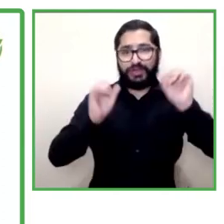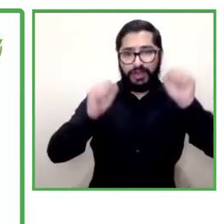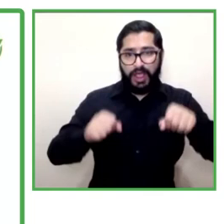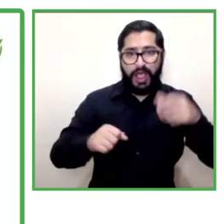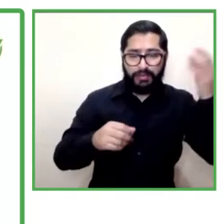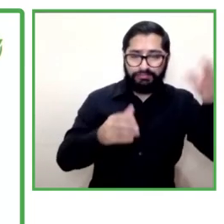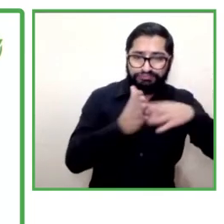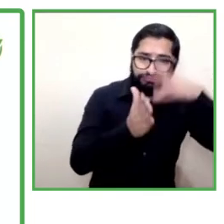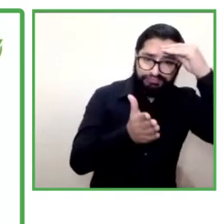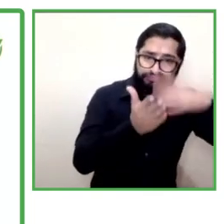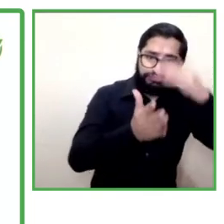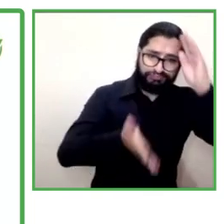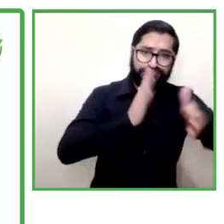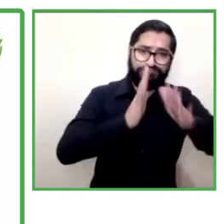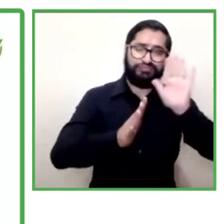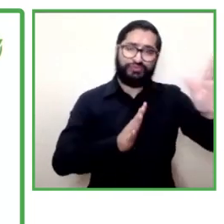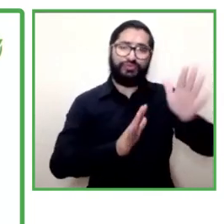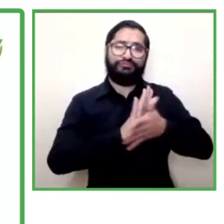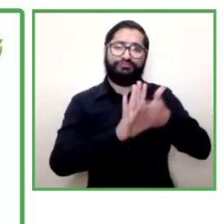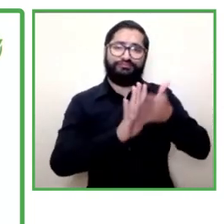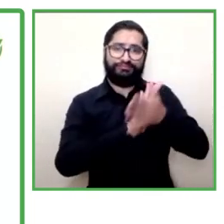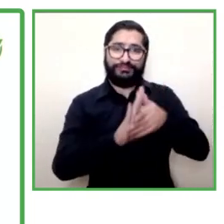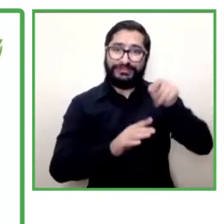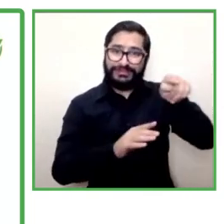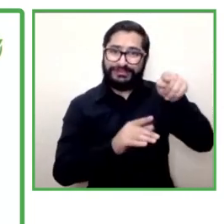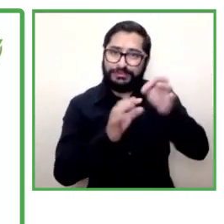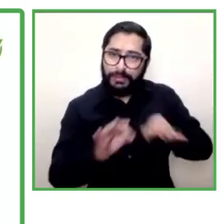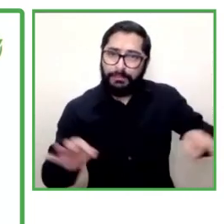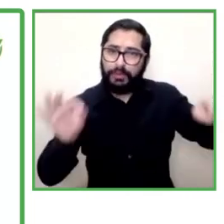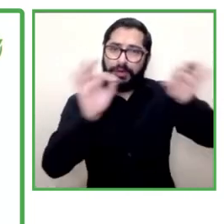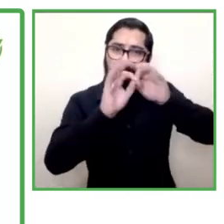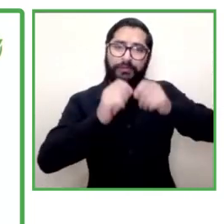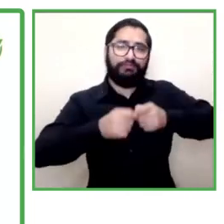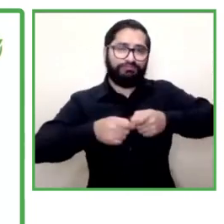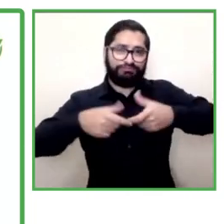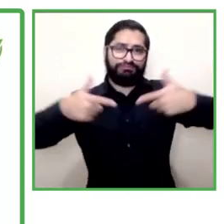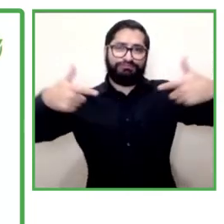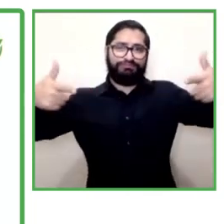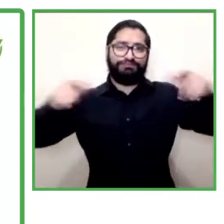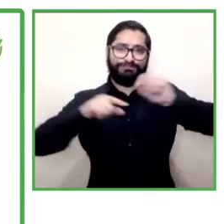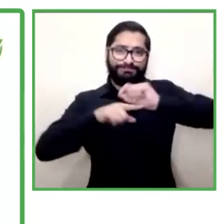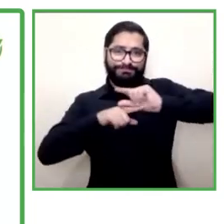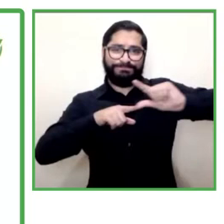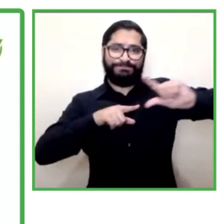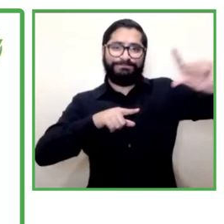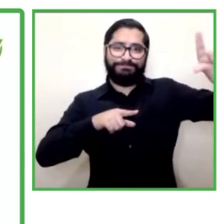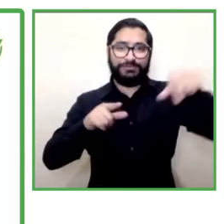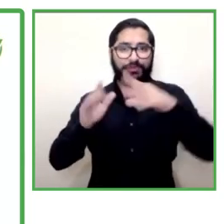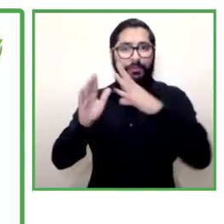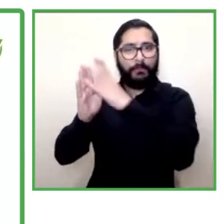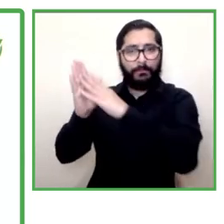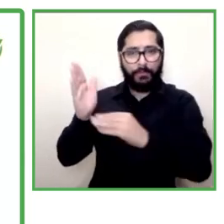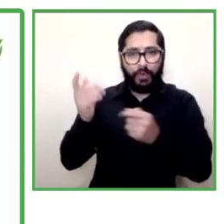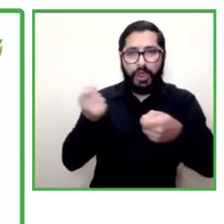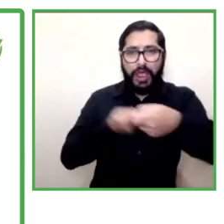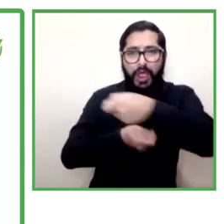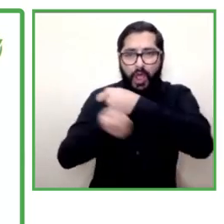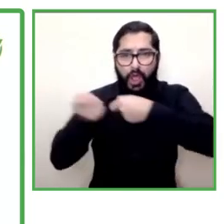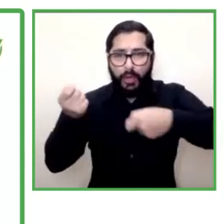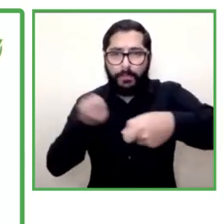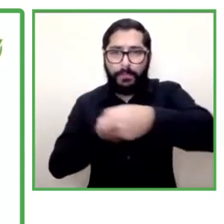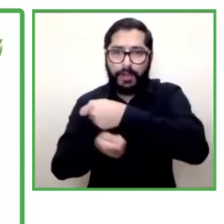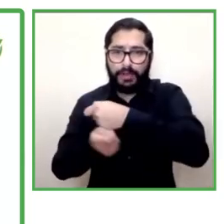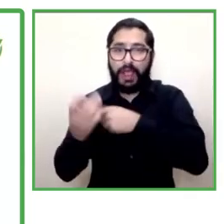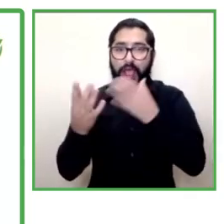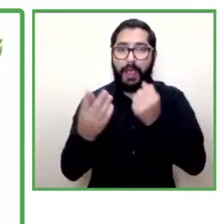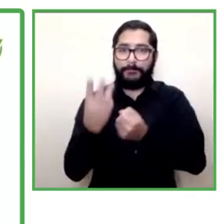And our business model is threefold. So we have long-term government contracts in countries such as Norway that has a strong social